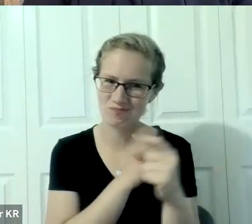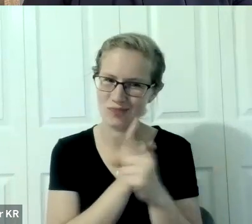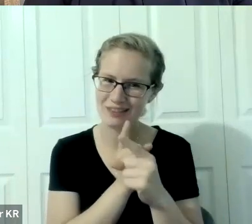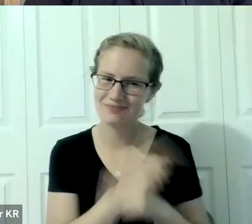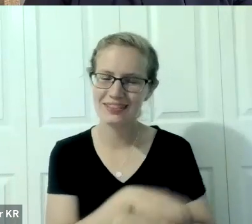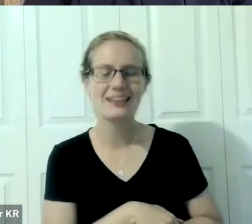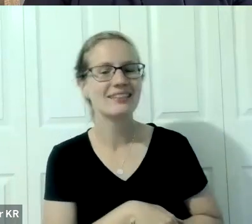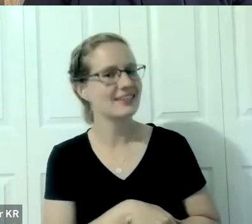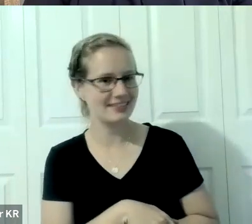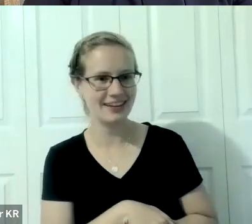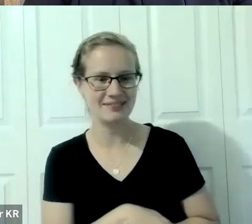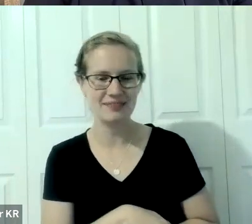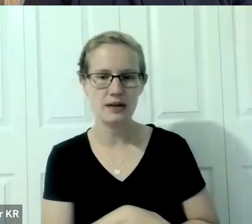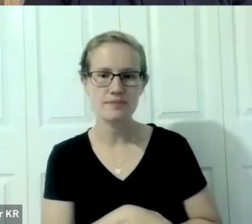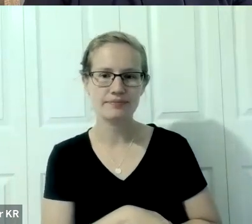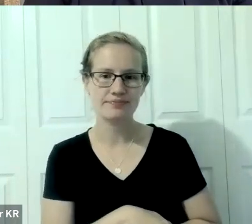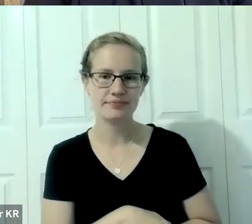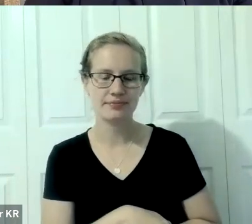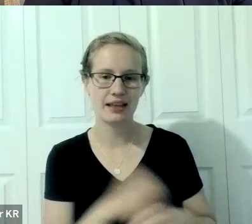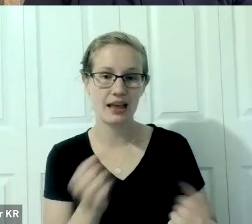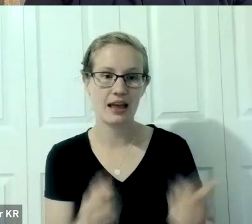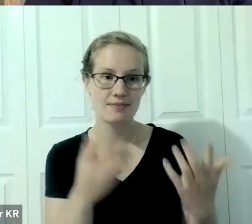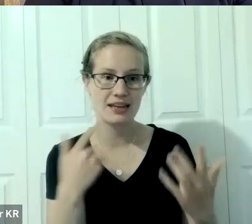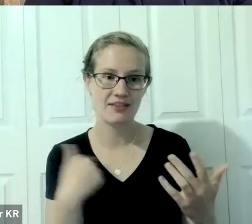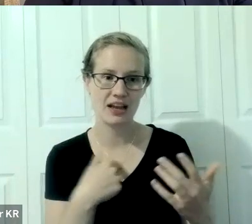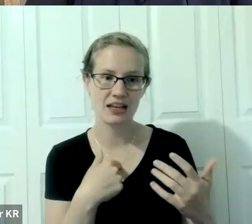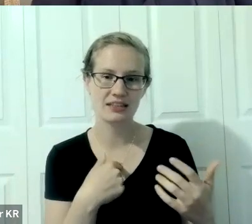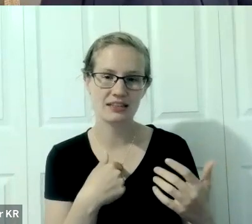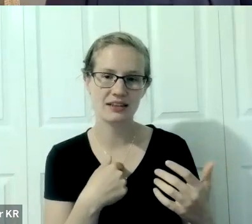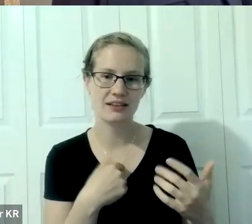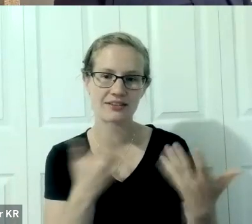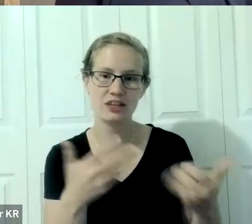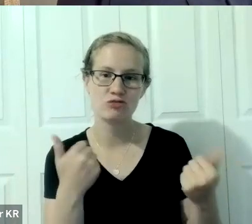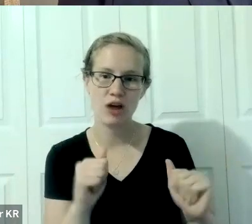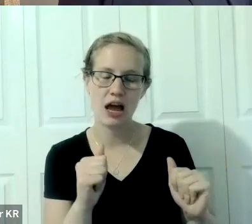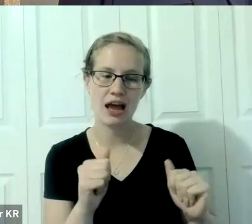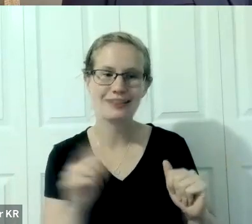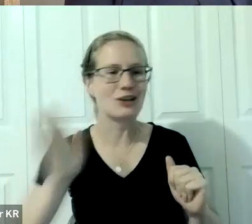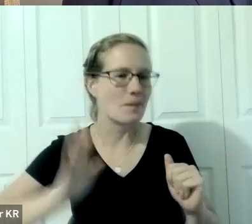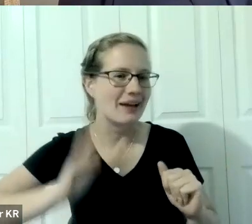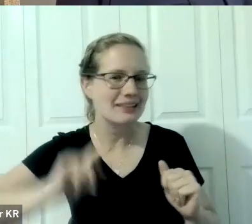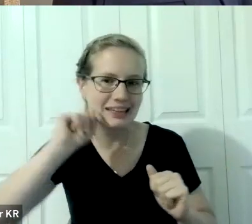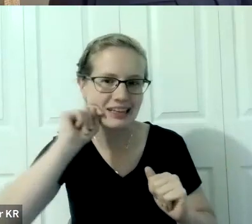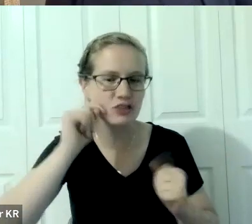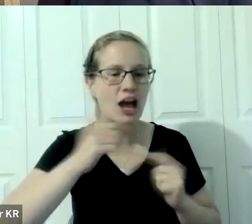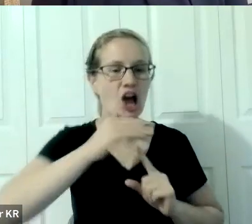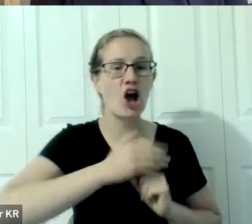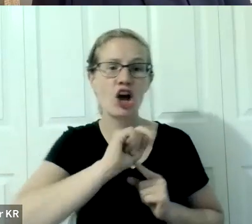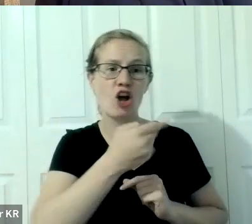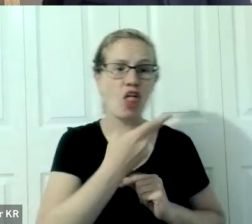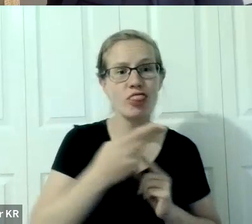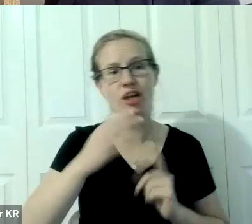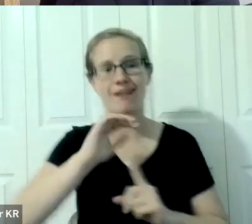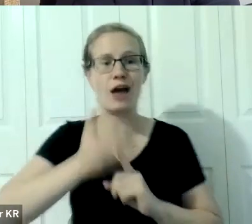Yeah, right. Well, right. I just want to say, like, how many of us have not tried on when we were teenagers, the goth identity, the